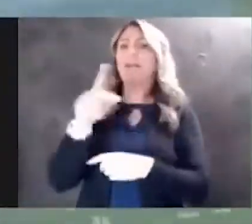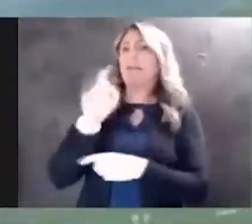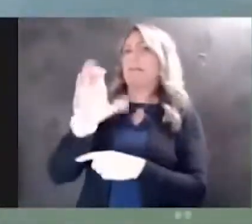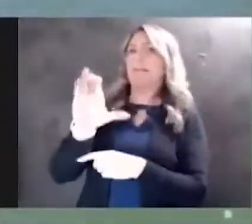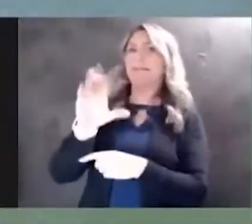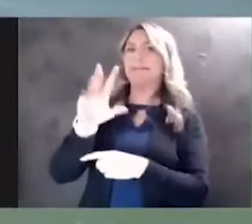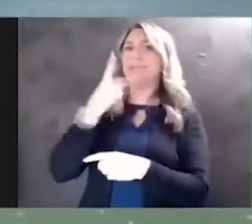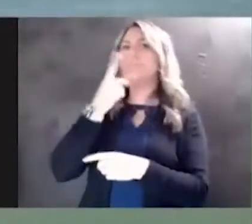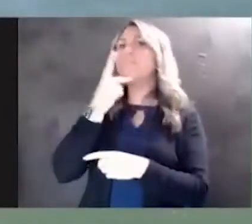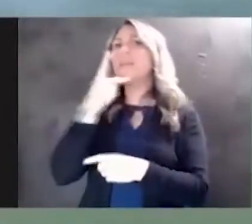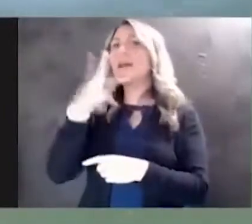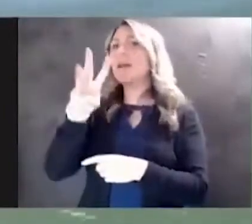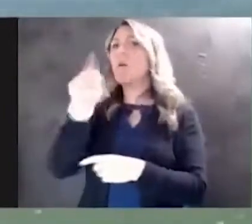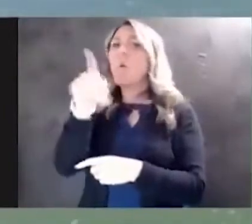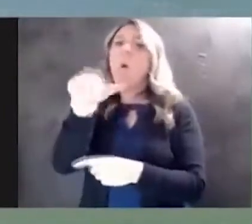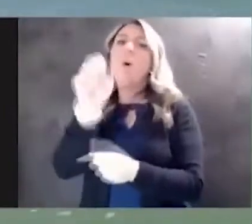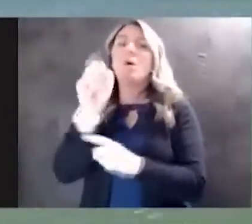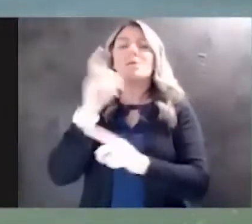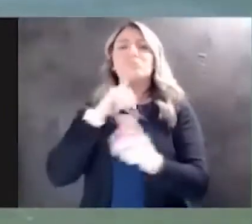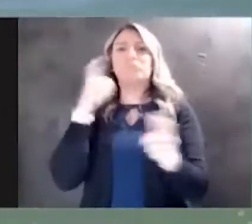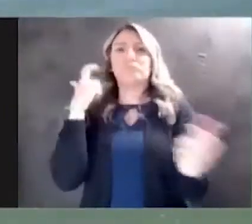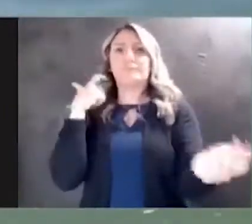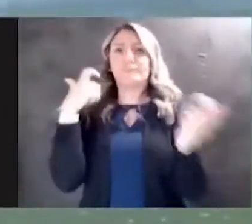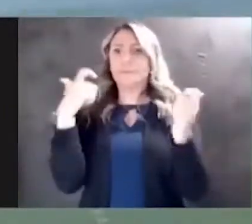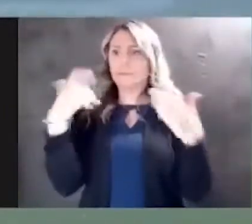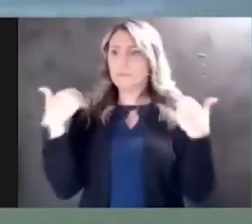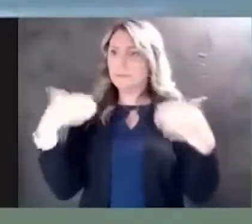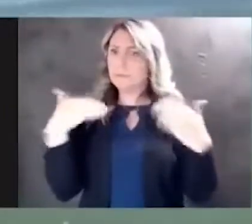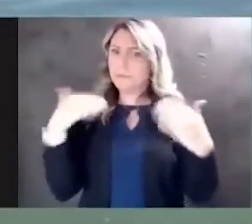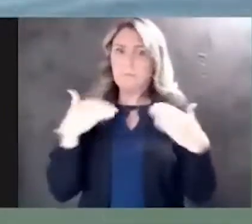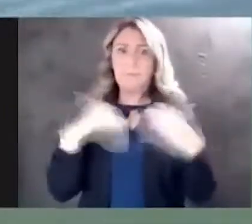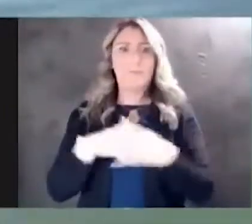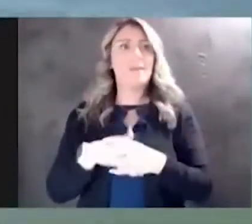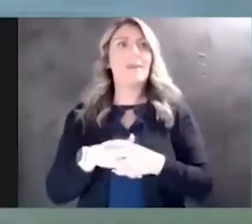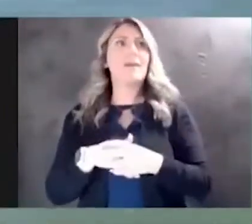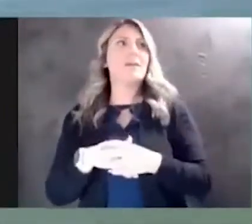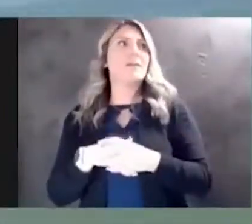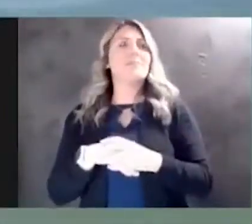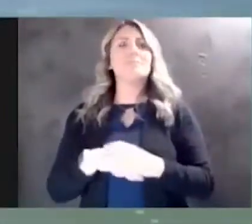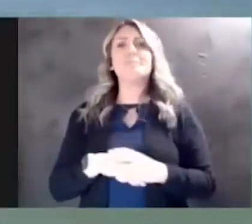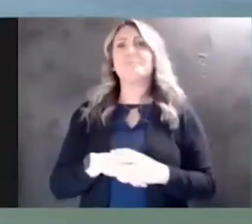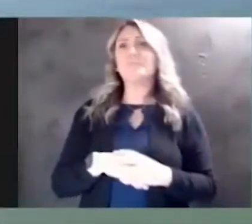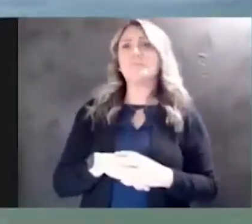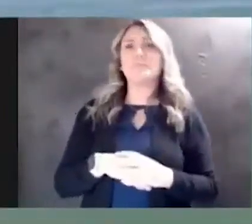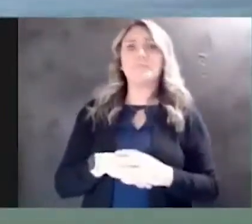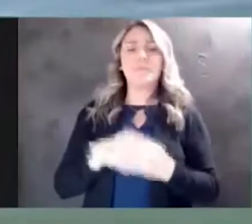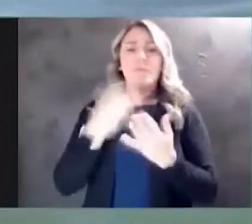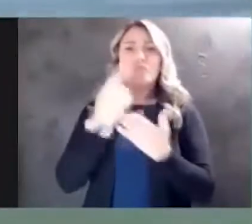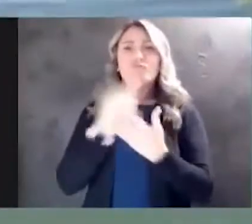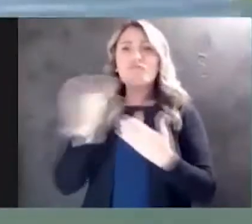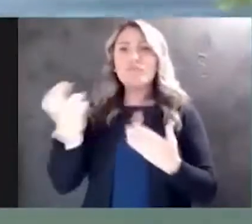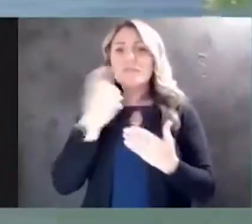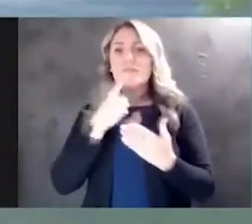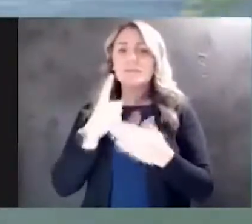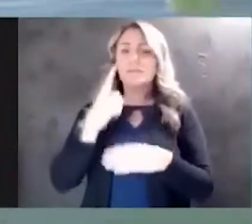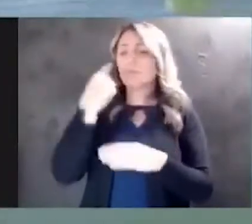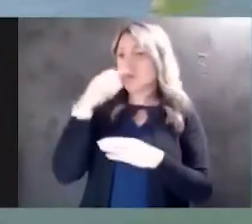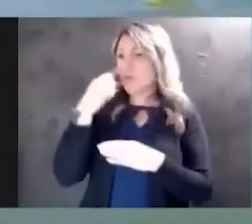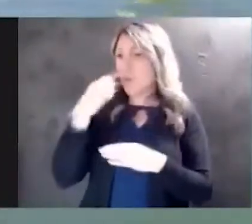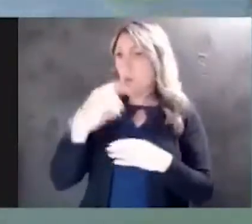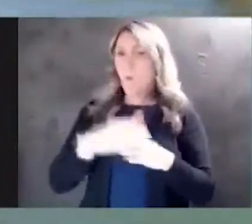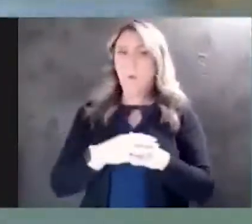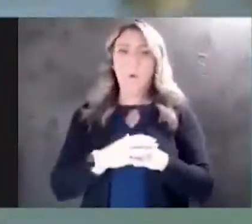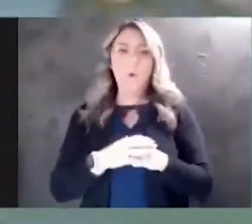a huge source of support